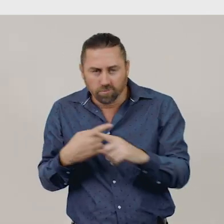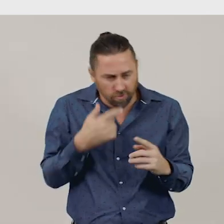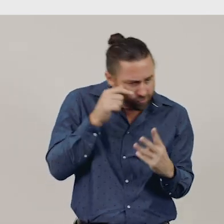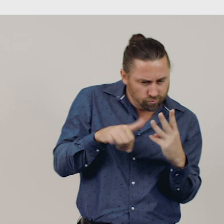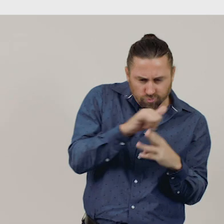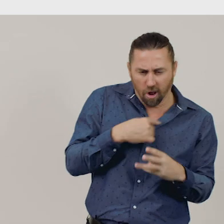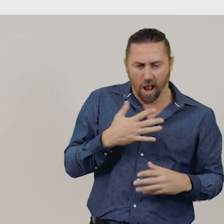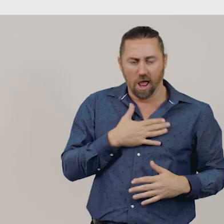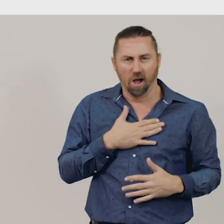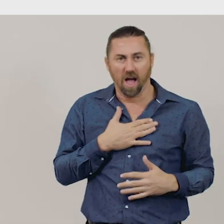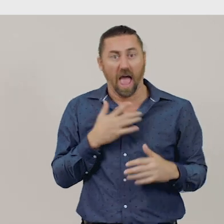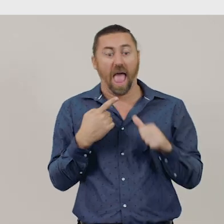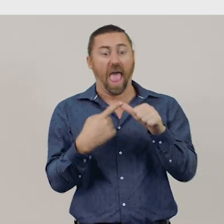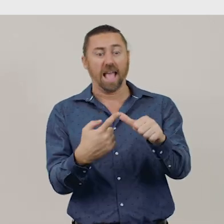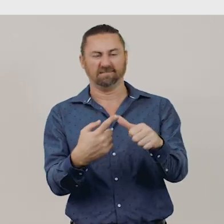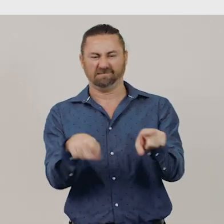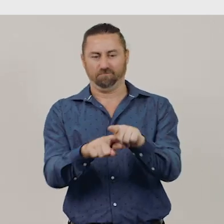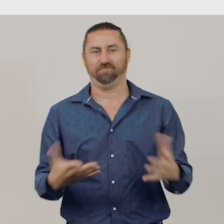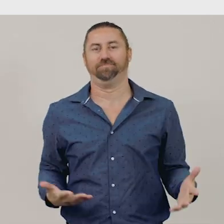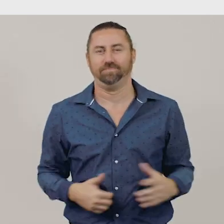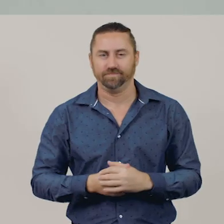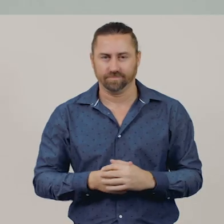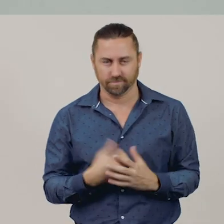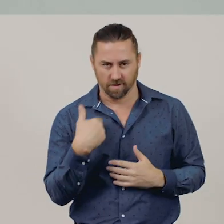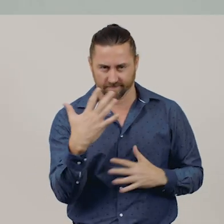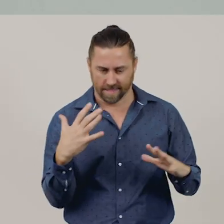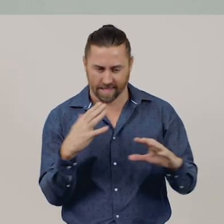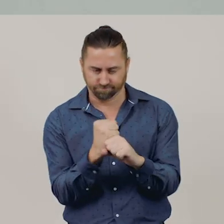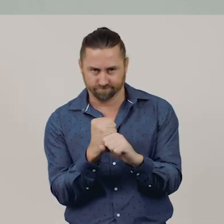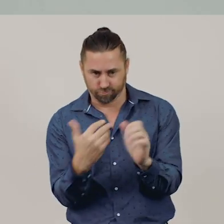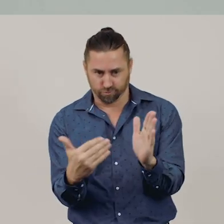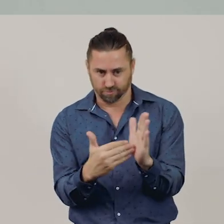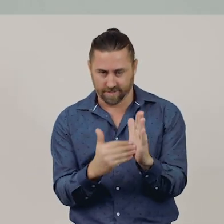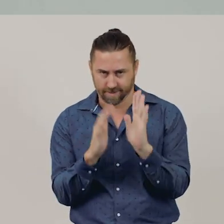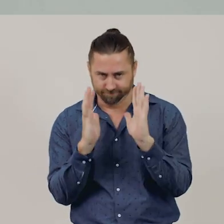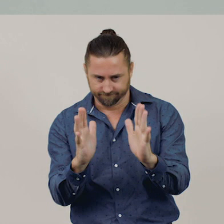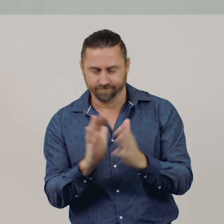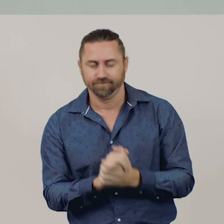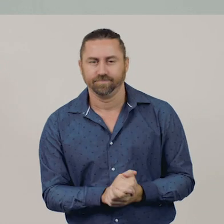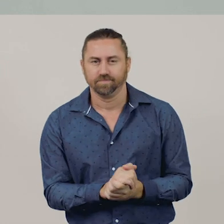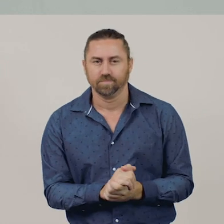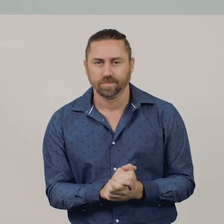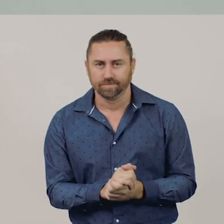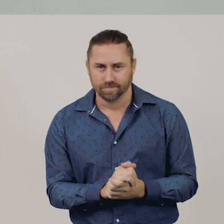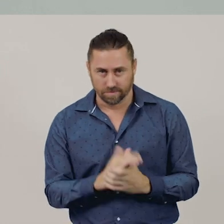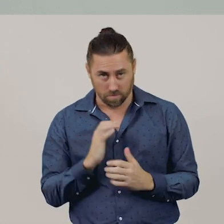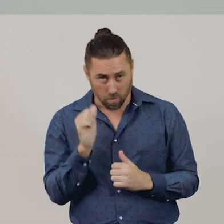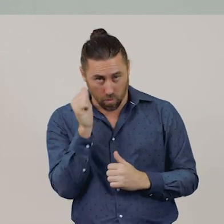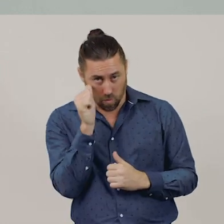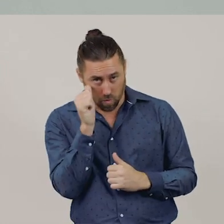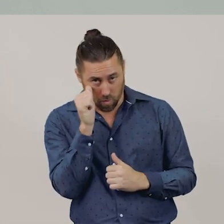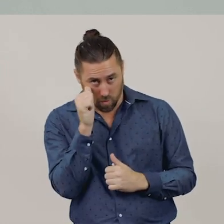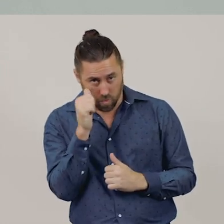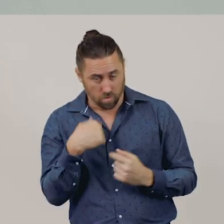the same final answer. Okay, let's recap what we've learned today. We now